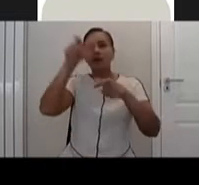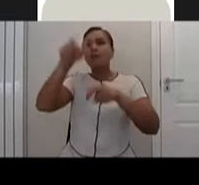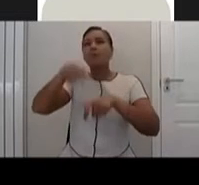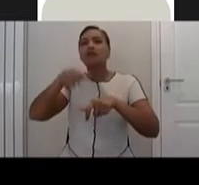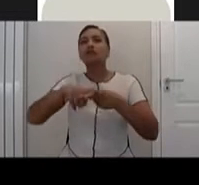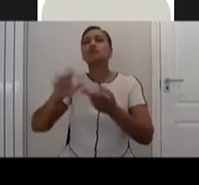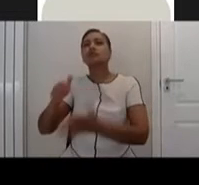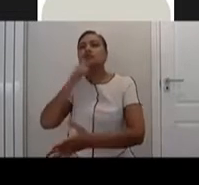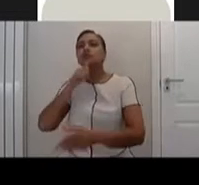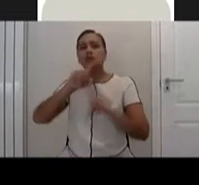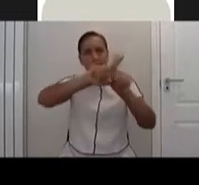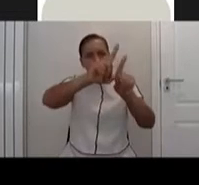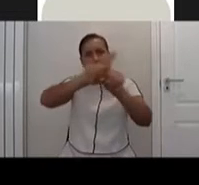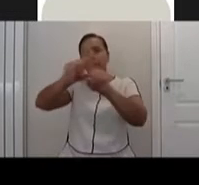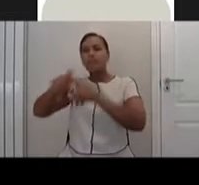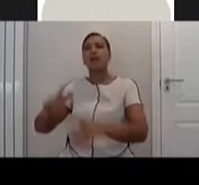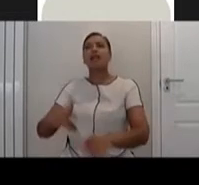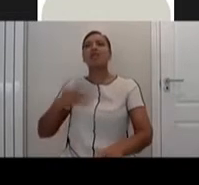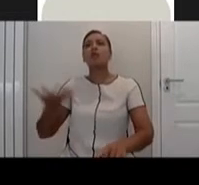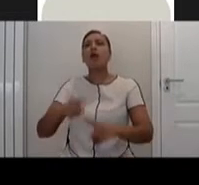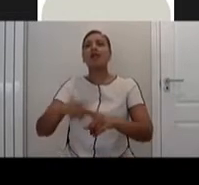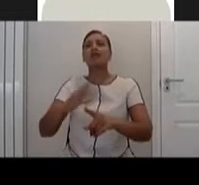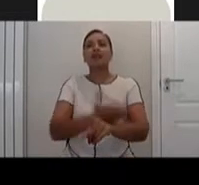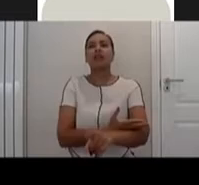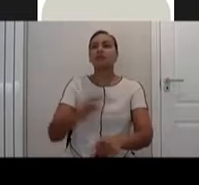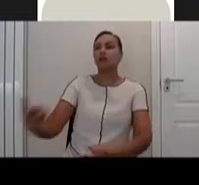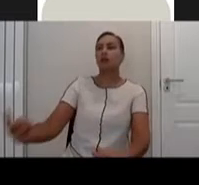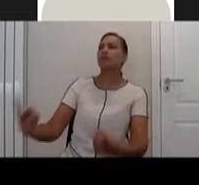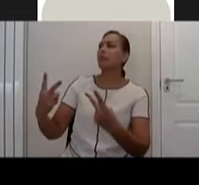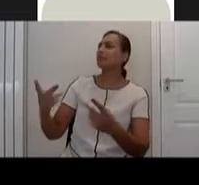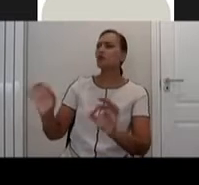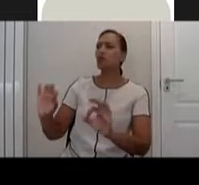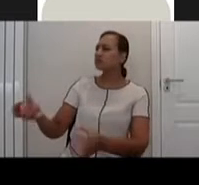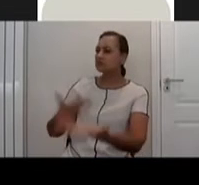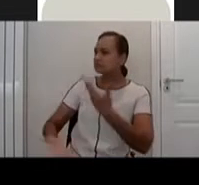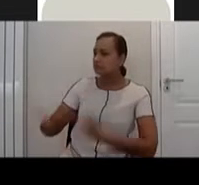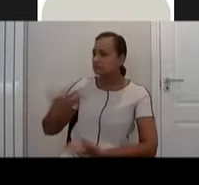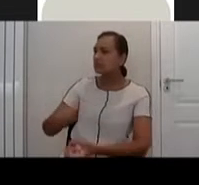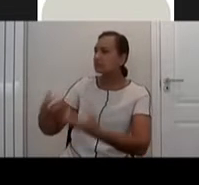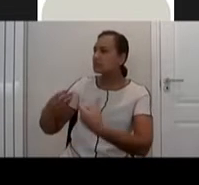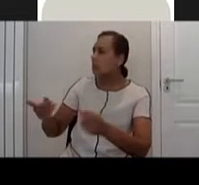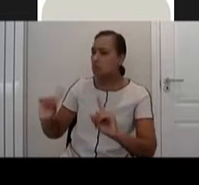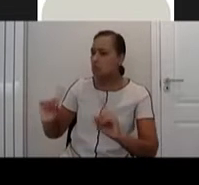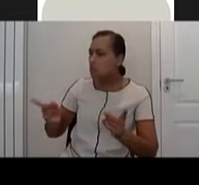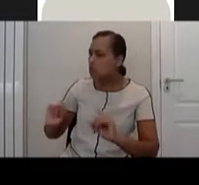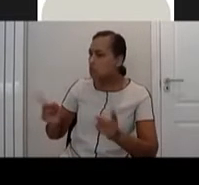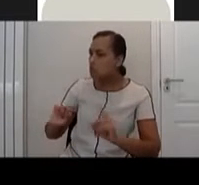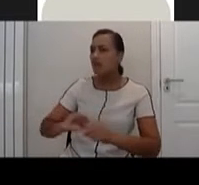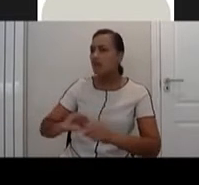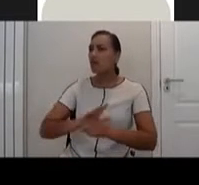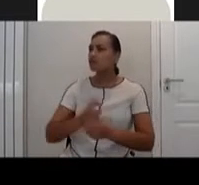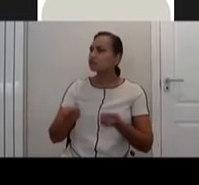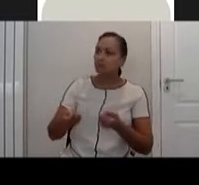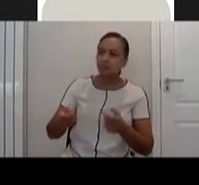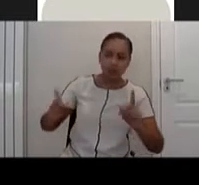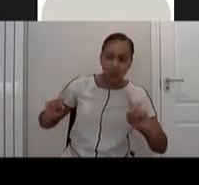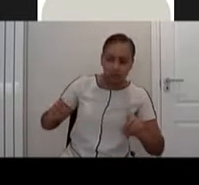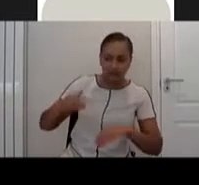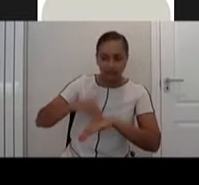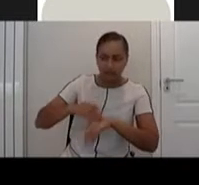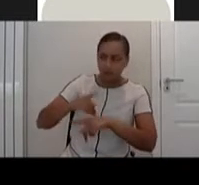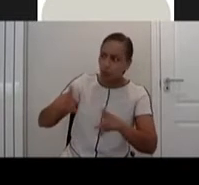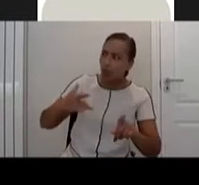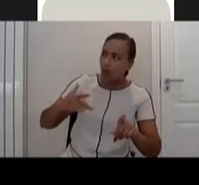users living in Enfield, to get your perspective in terms of what's been happening with the virus, how has it been affecting